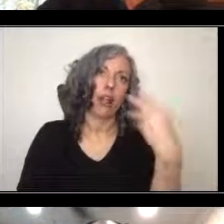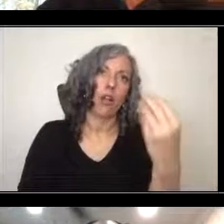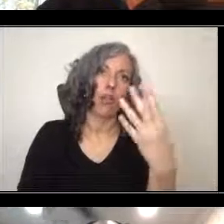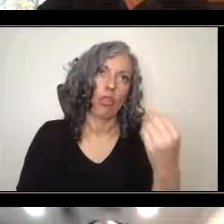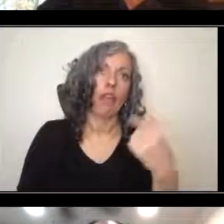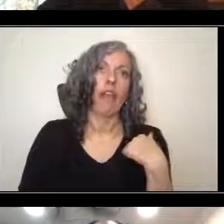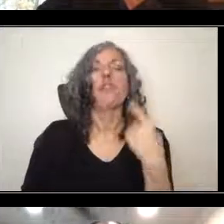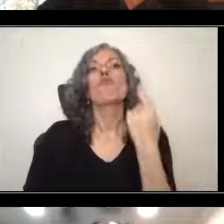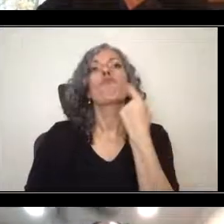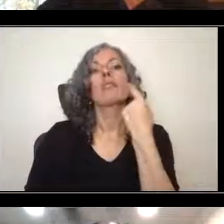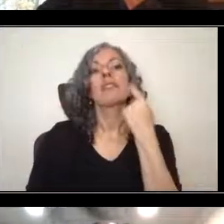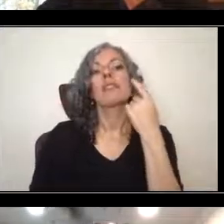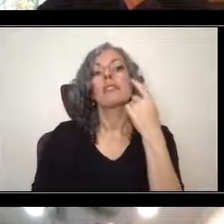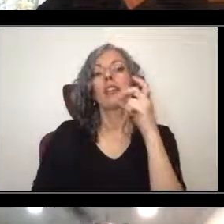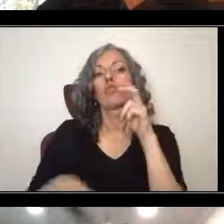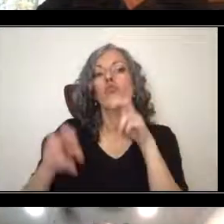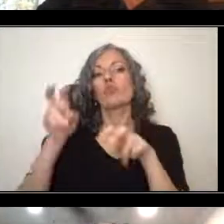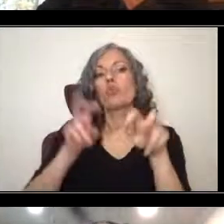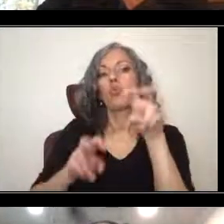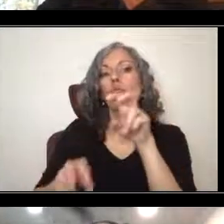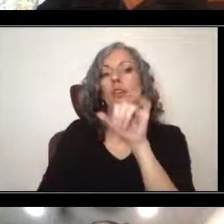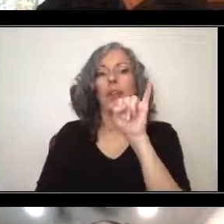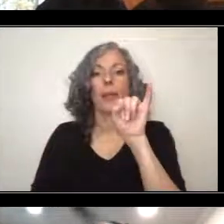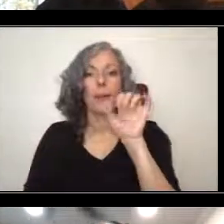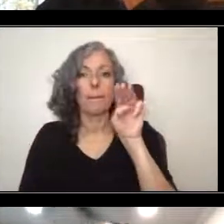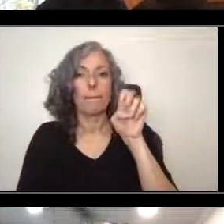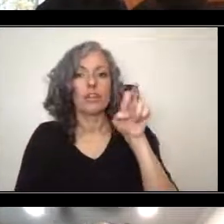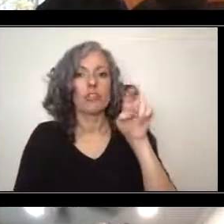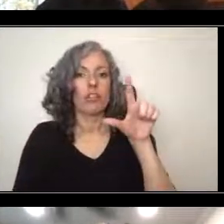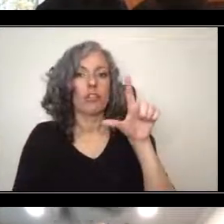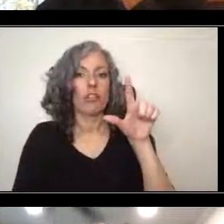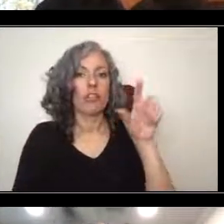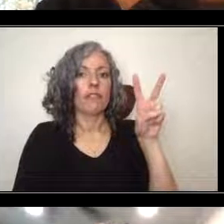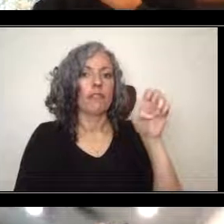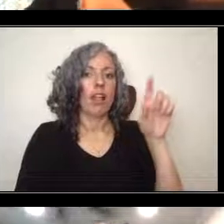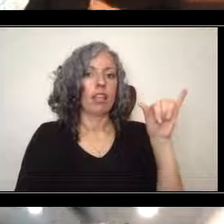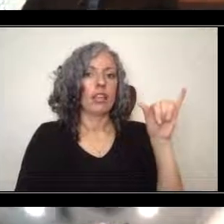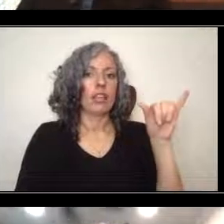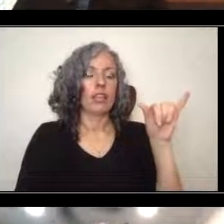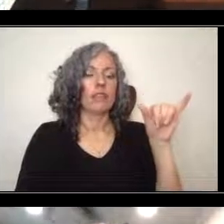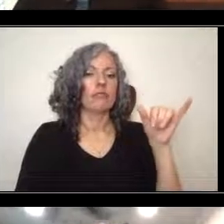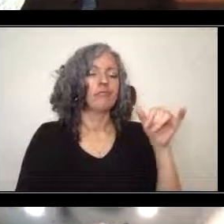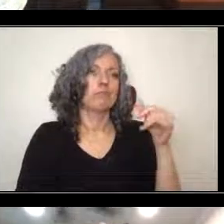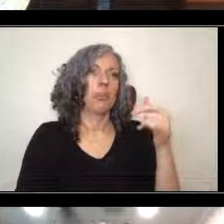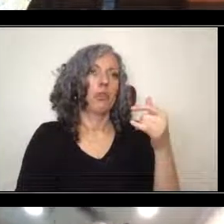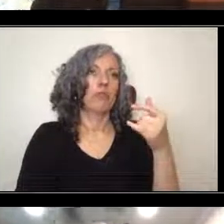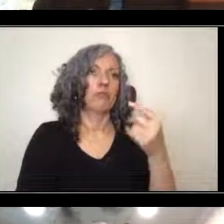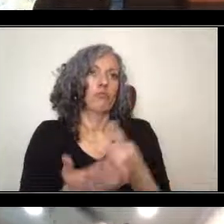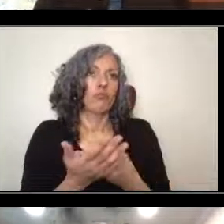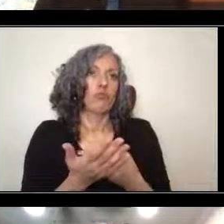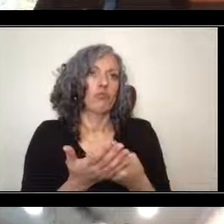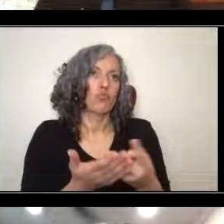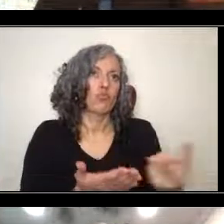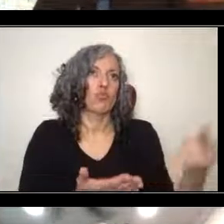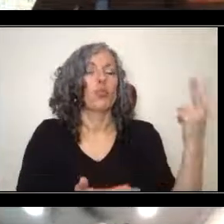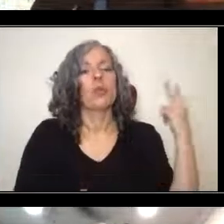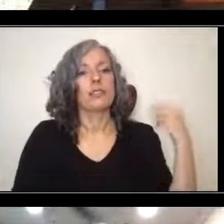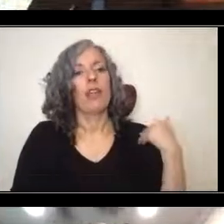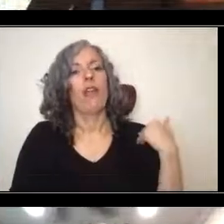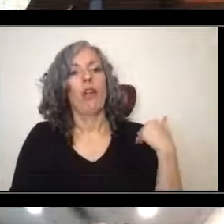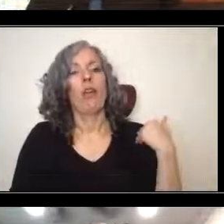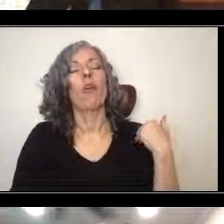Imperial Valley a couple of weeks ago, and there is aggressive research going